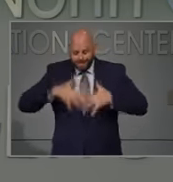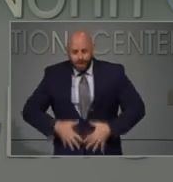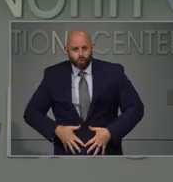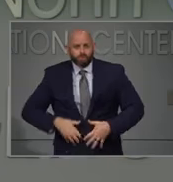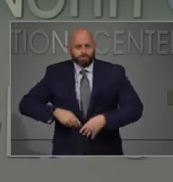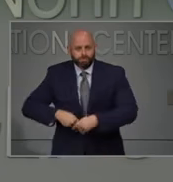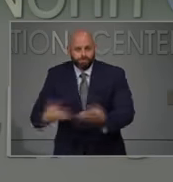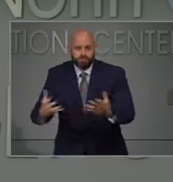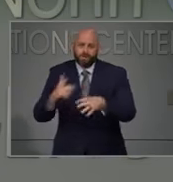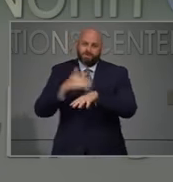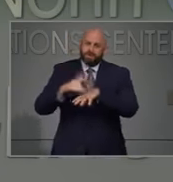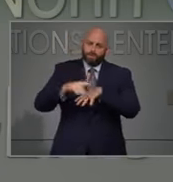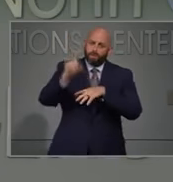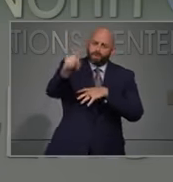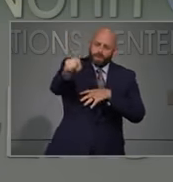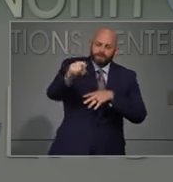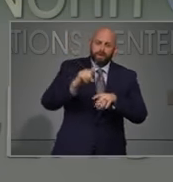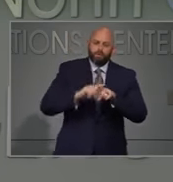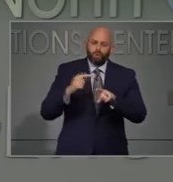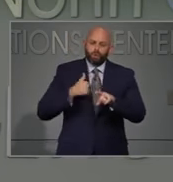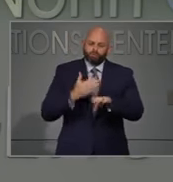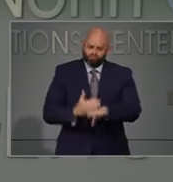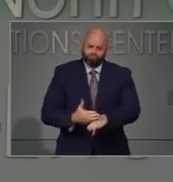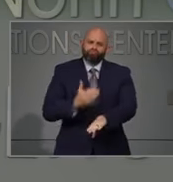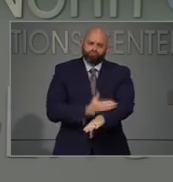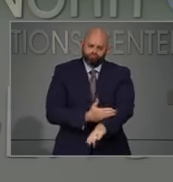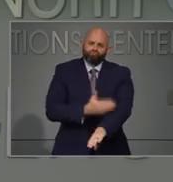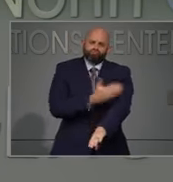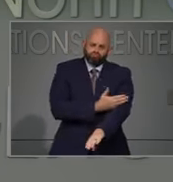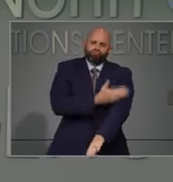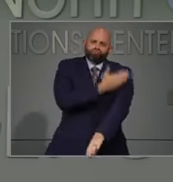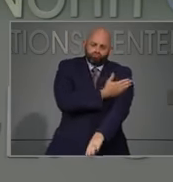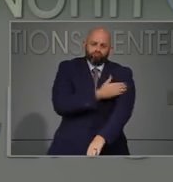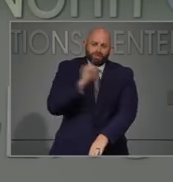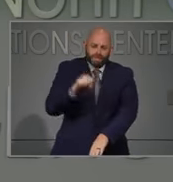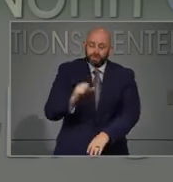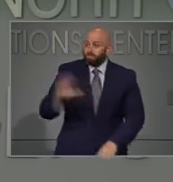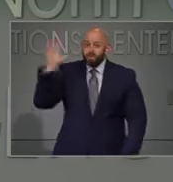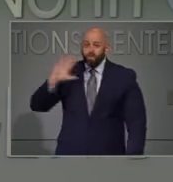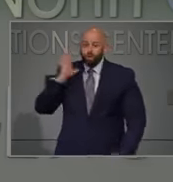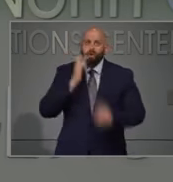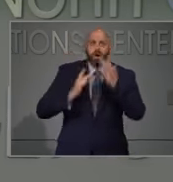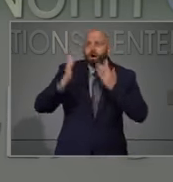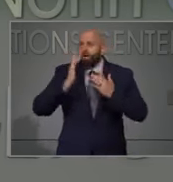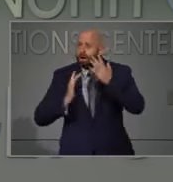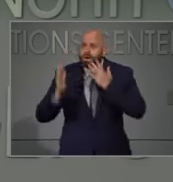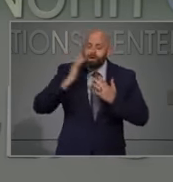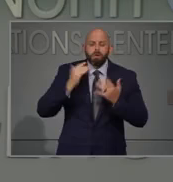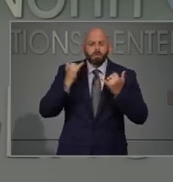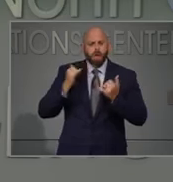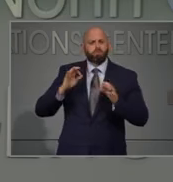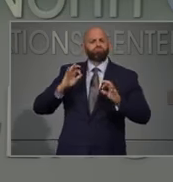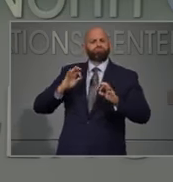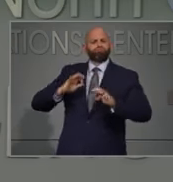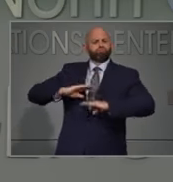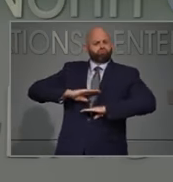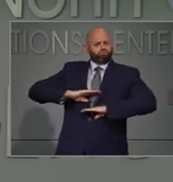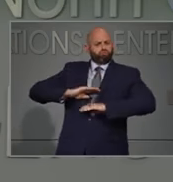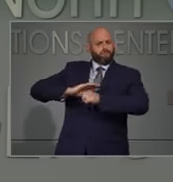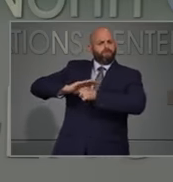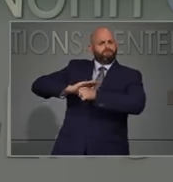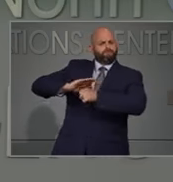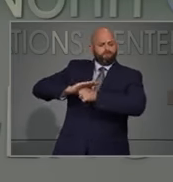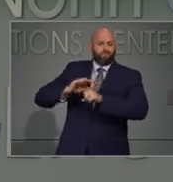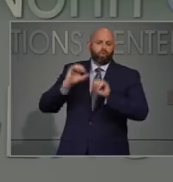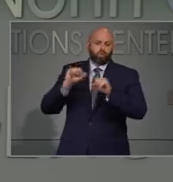we're continuing to make significant progress. Dr. Chowan talked about that a little bit, and you can get more specific